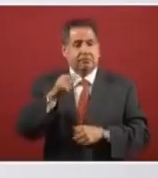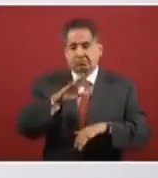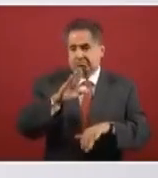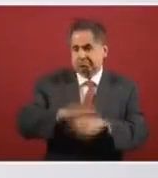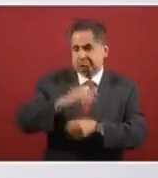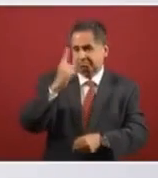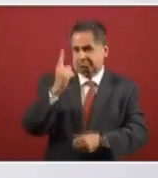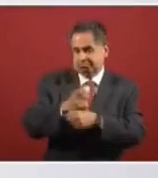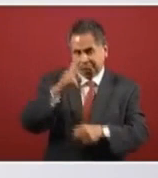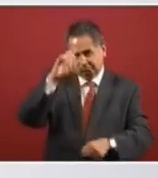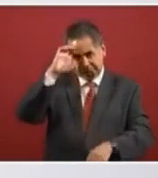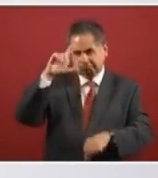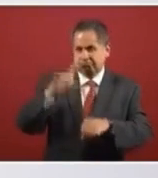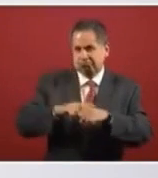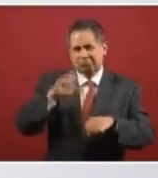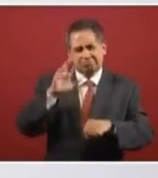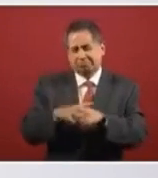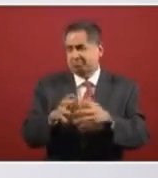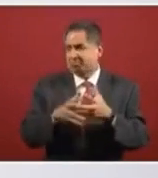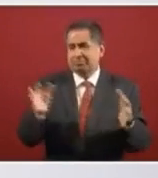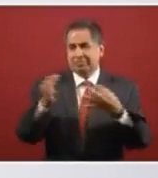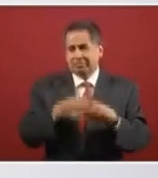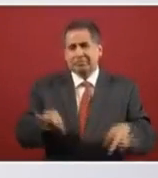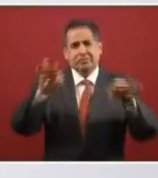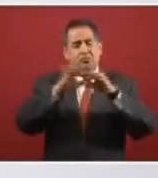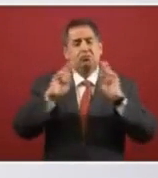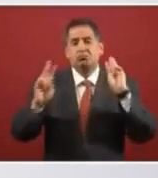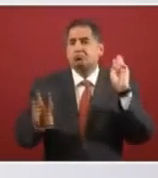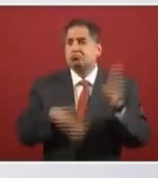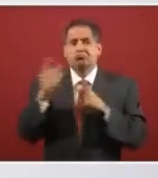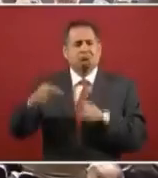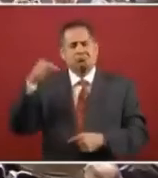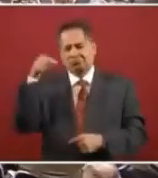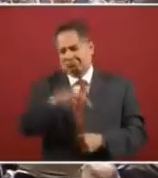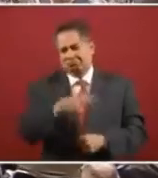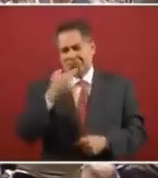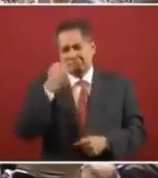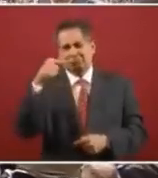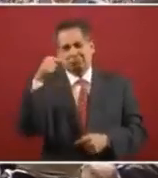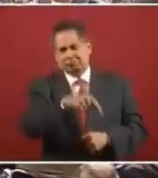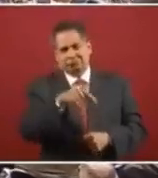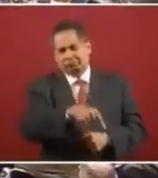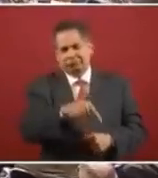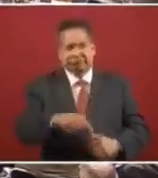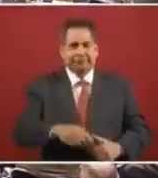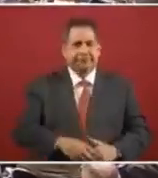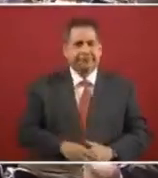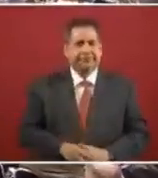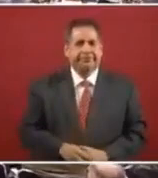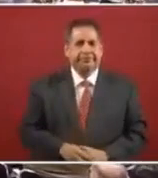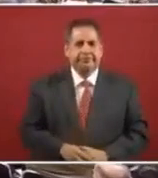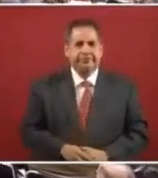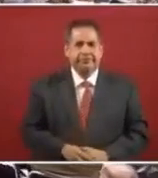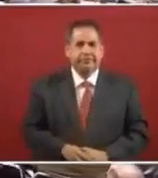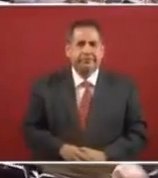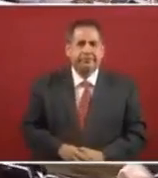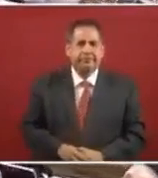it will be the largest in most important cultural areas of the world